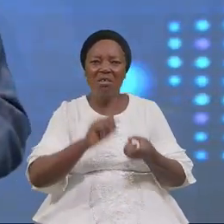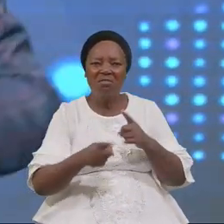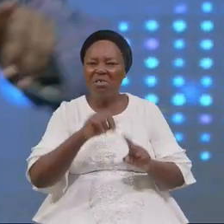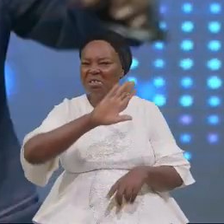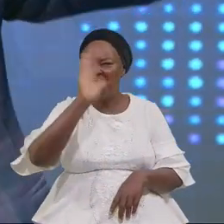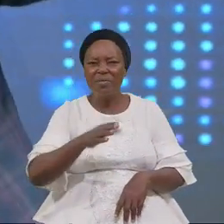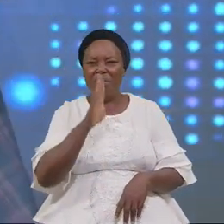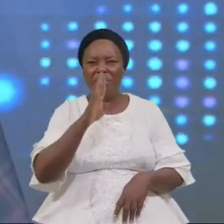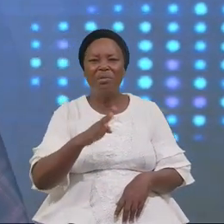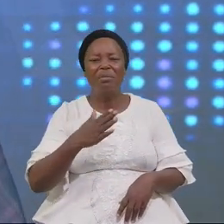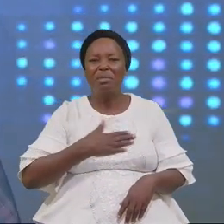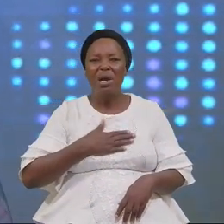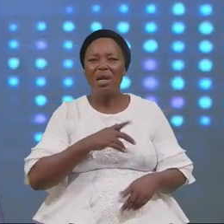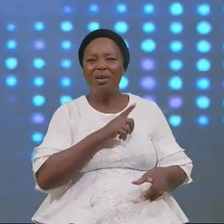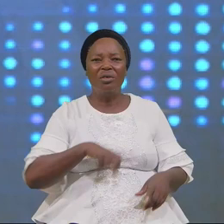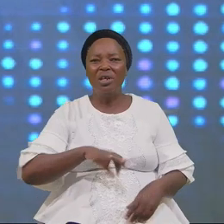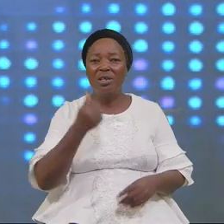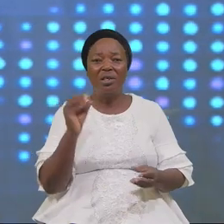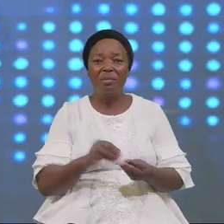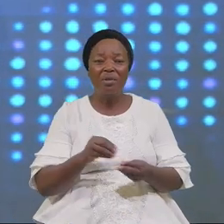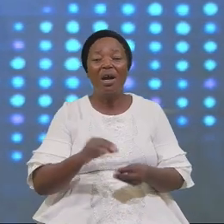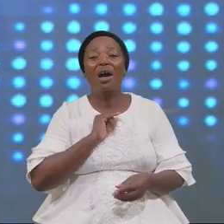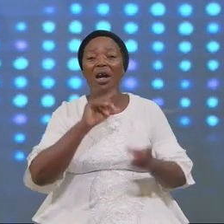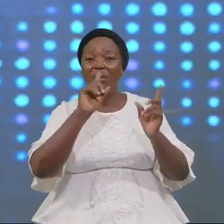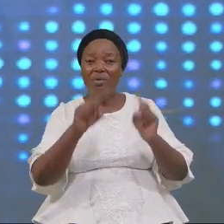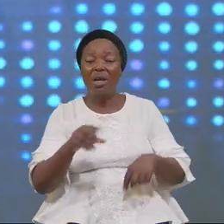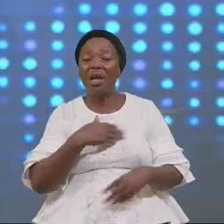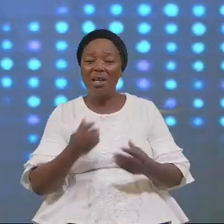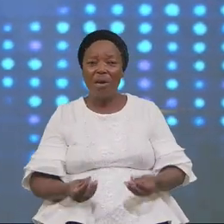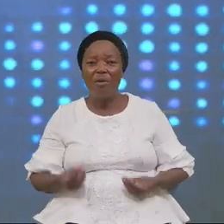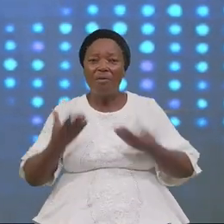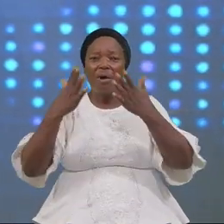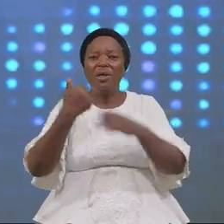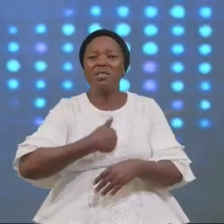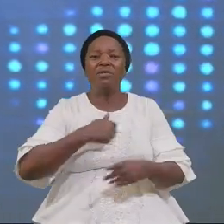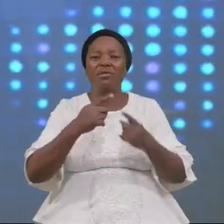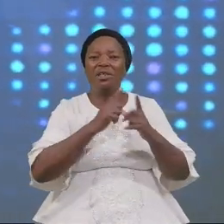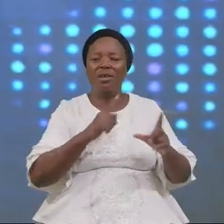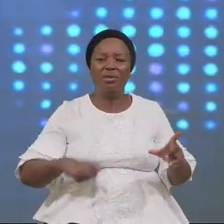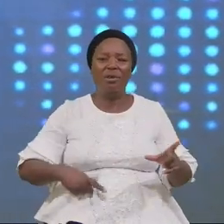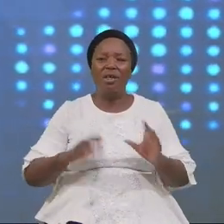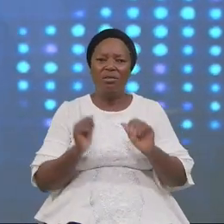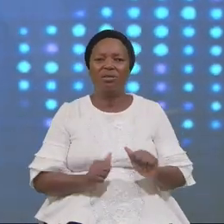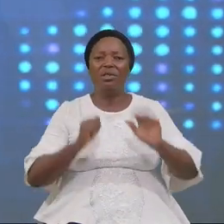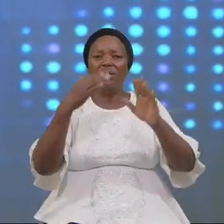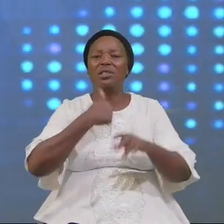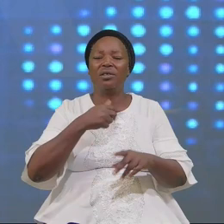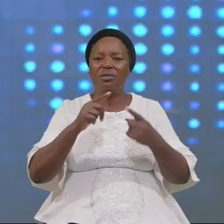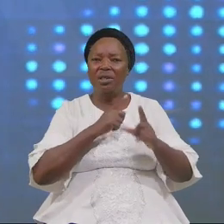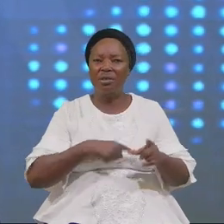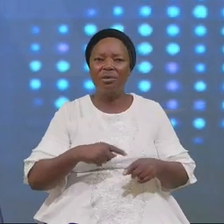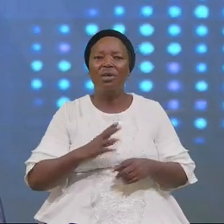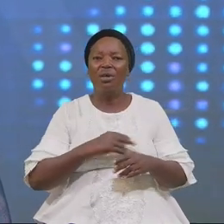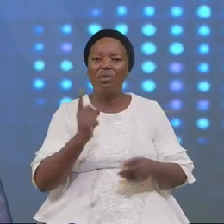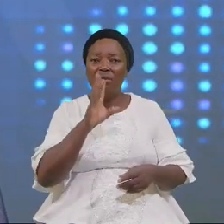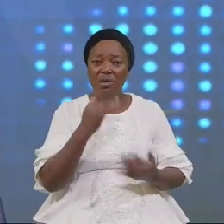be my Lord anymore. I offer myself to the Lord. What are you that shows your sincerity? Raise up your